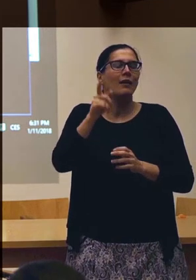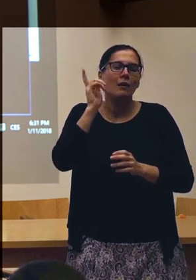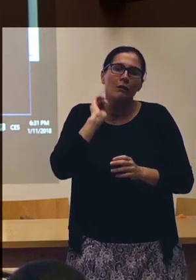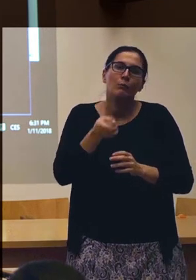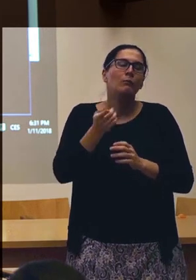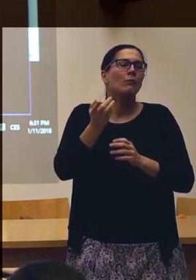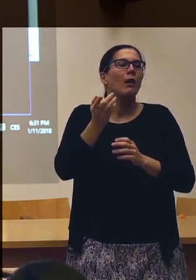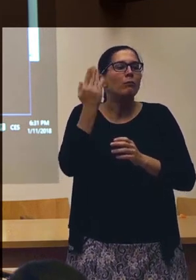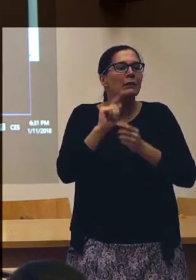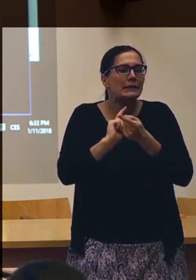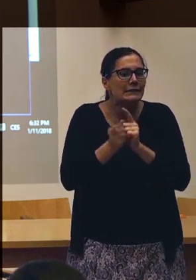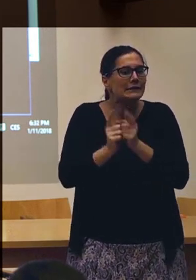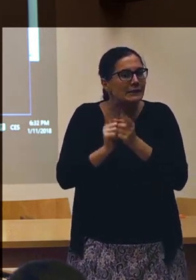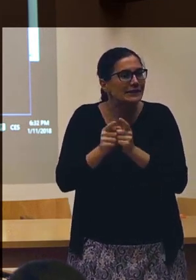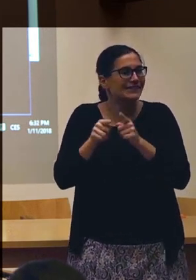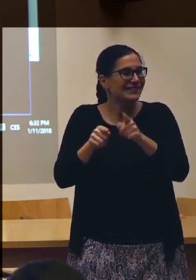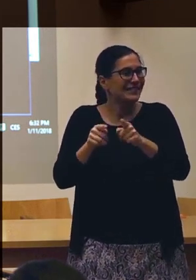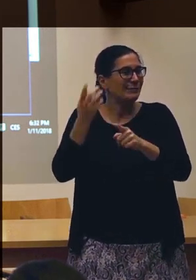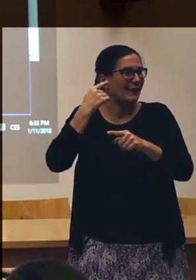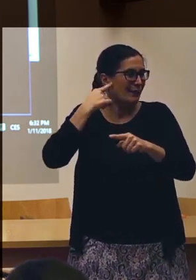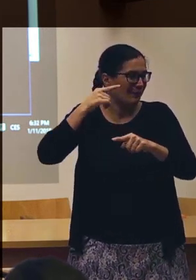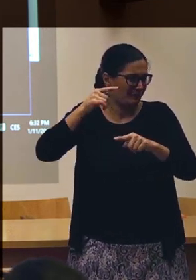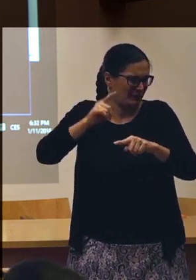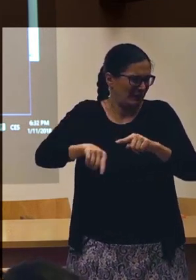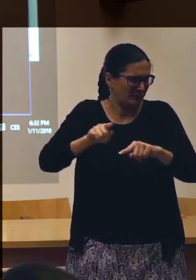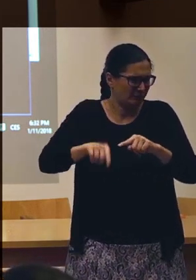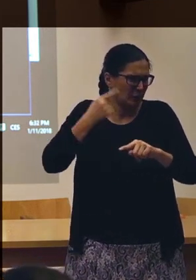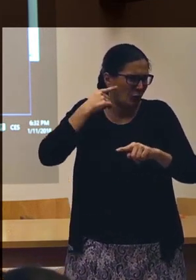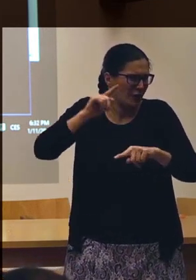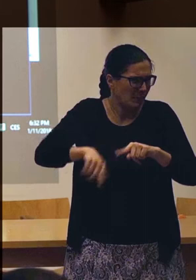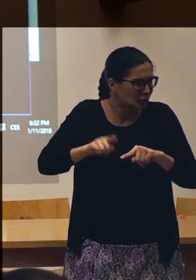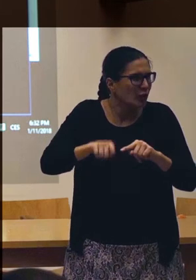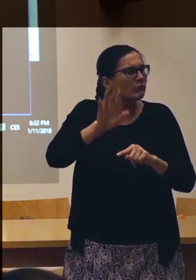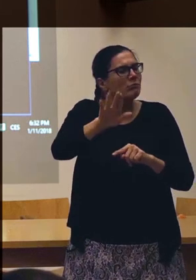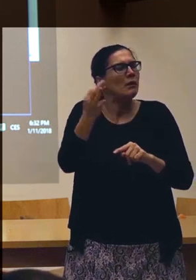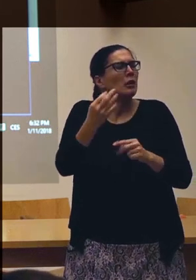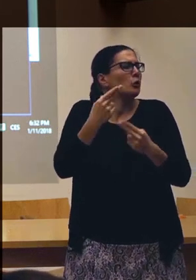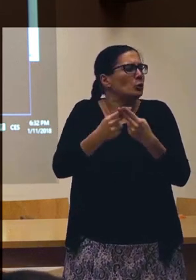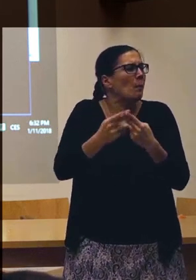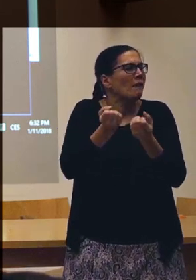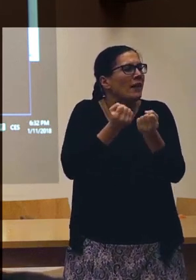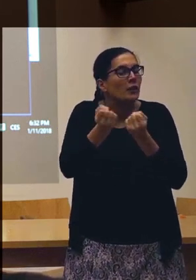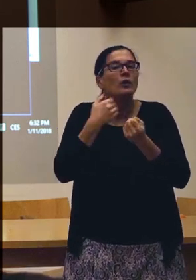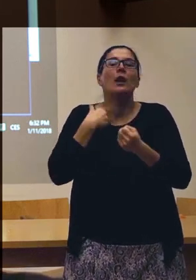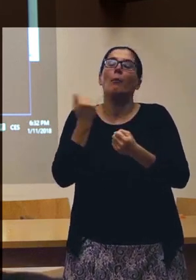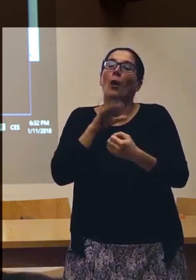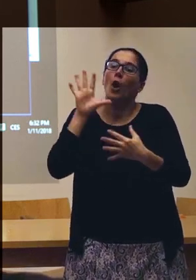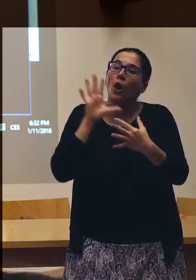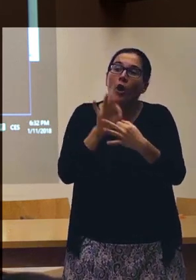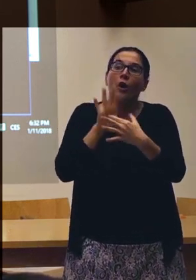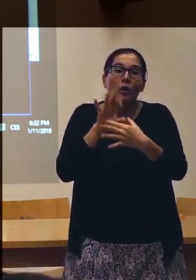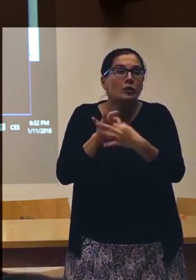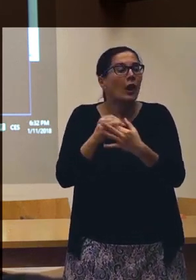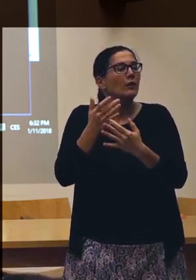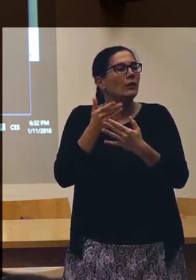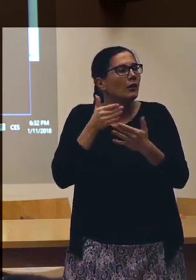hearing impairment, and he was a constant visitor of our programs. And I saw him a lot of time, but once he came up to me